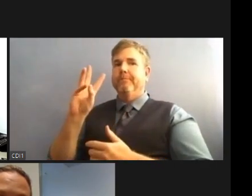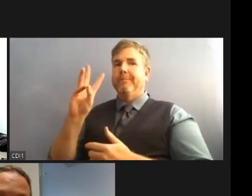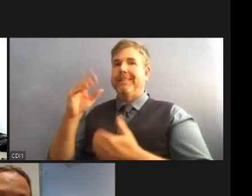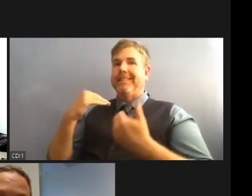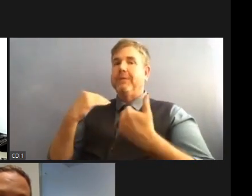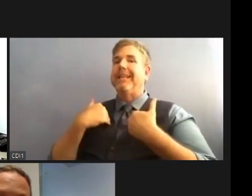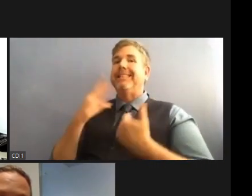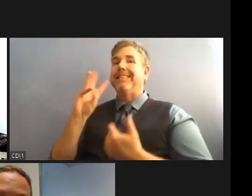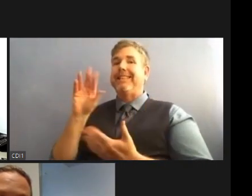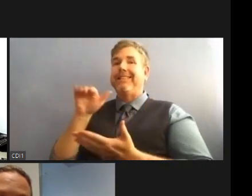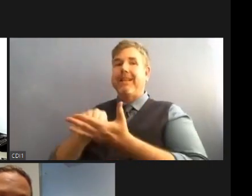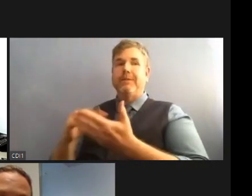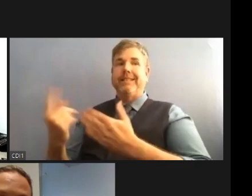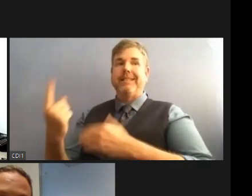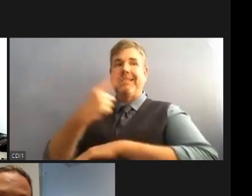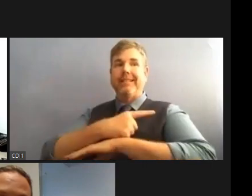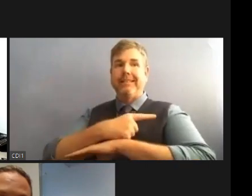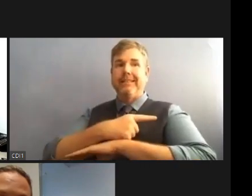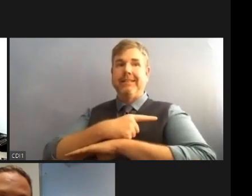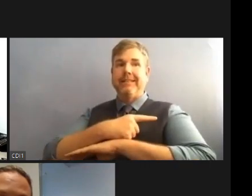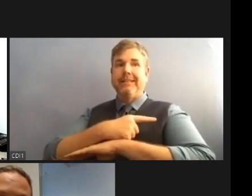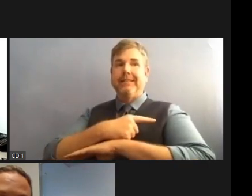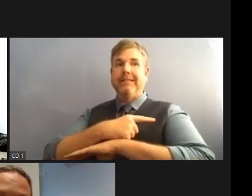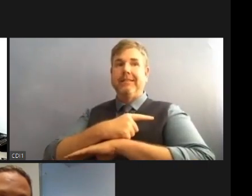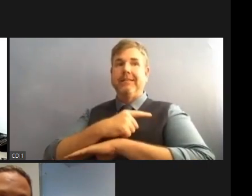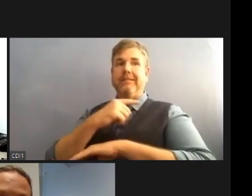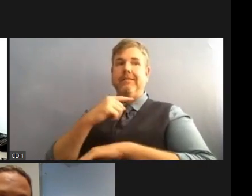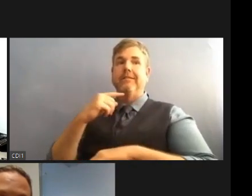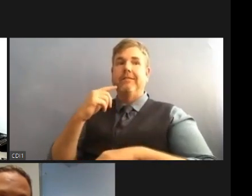experiences of students in those cohorts combined,